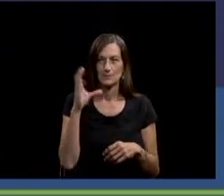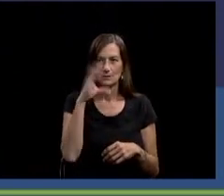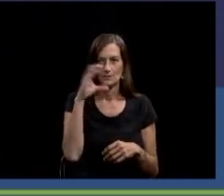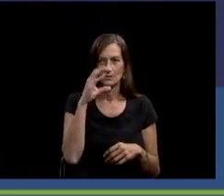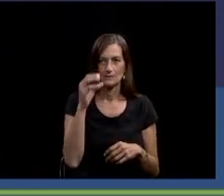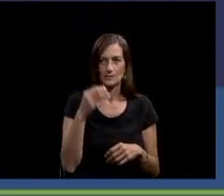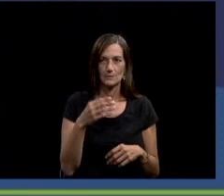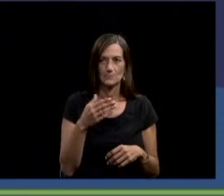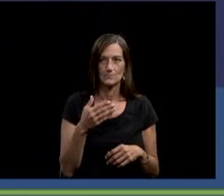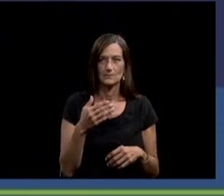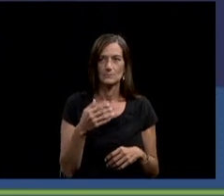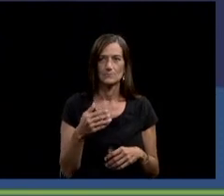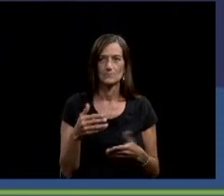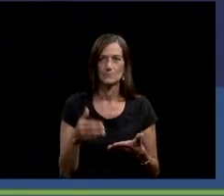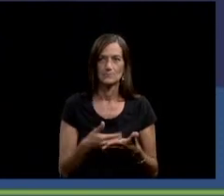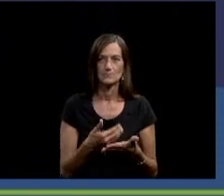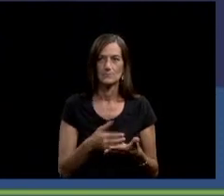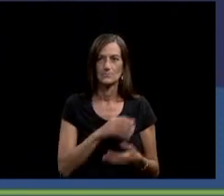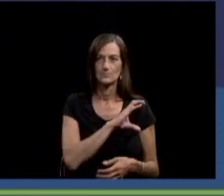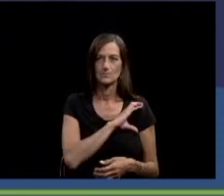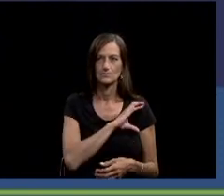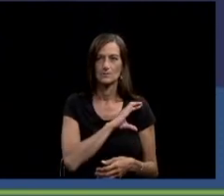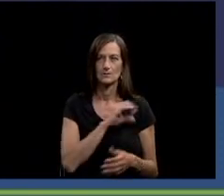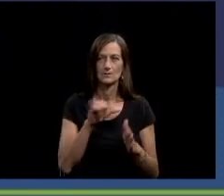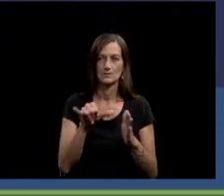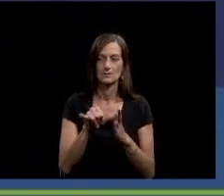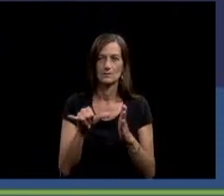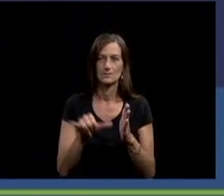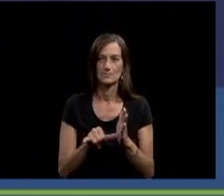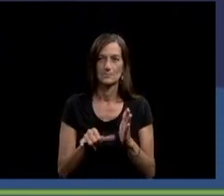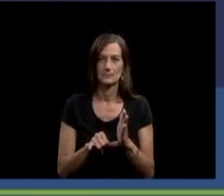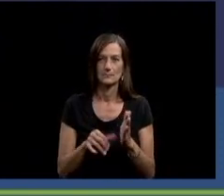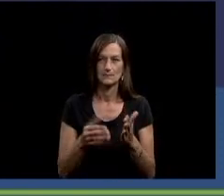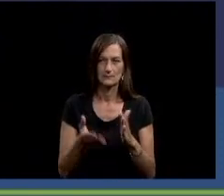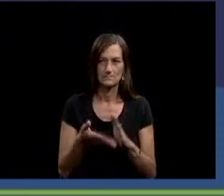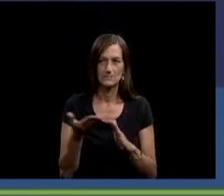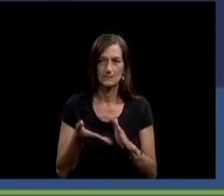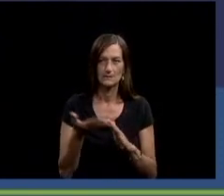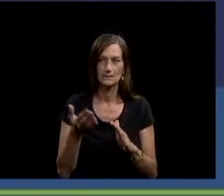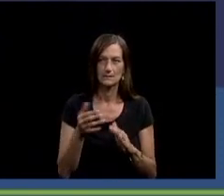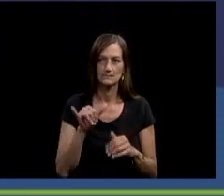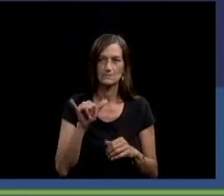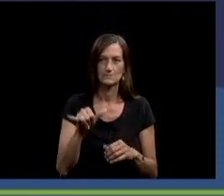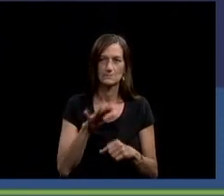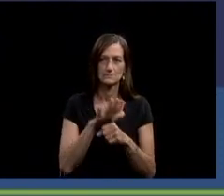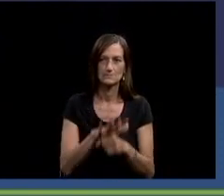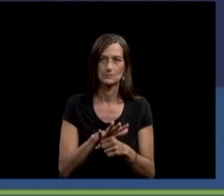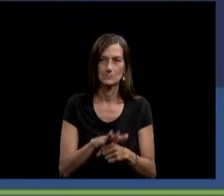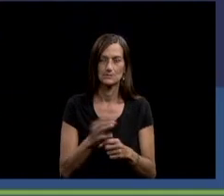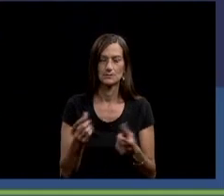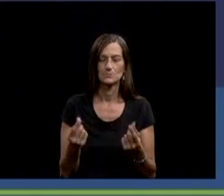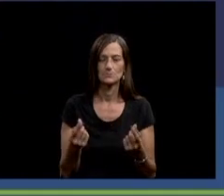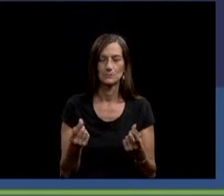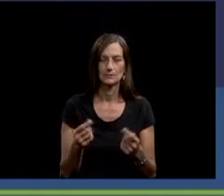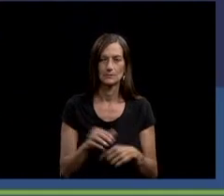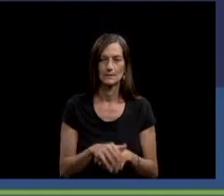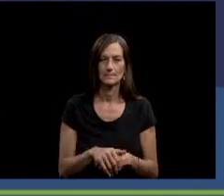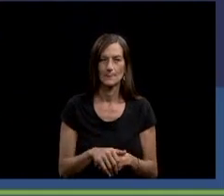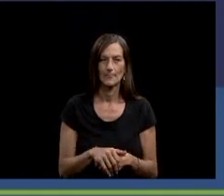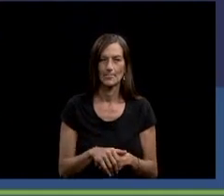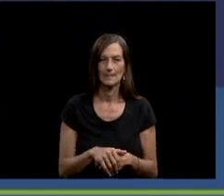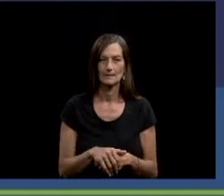they operate in very stressful situations. From a social media standpoint, Our Facebook page